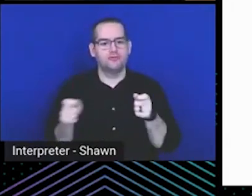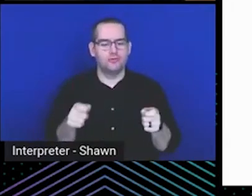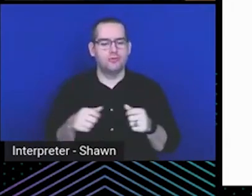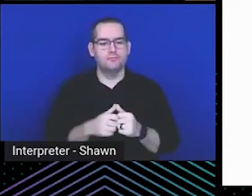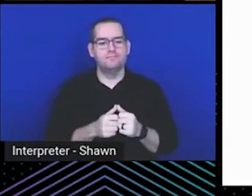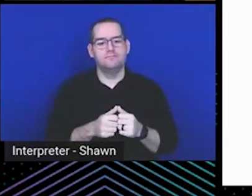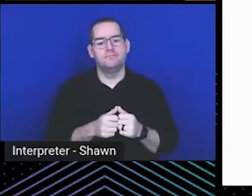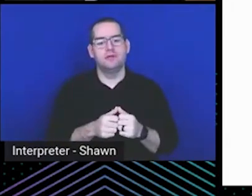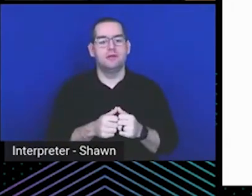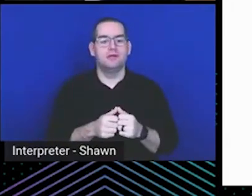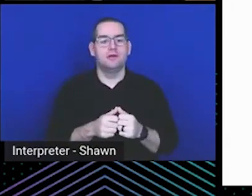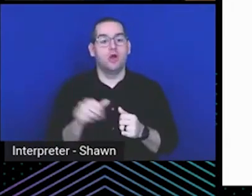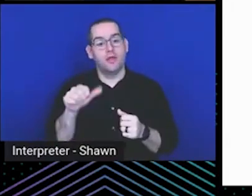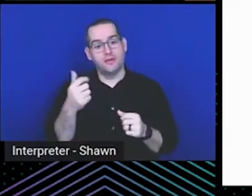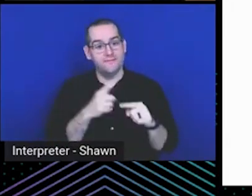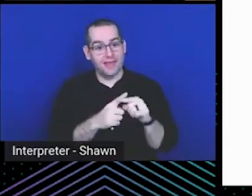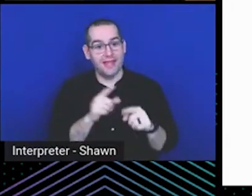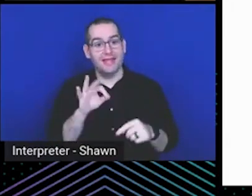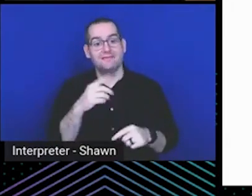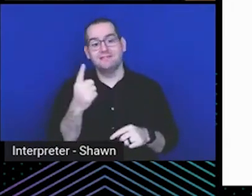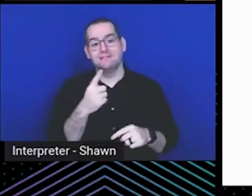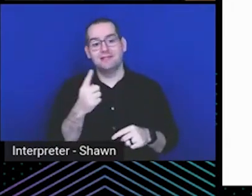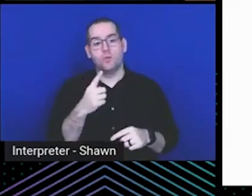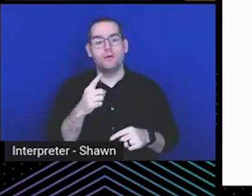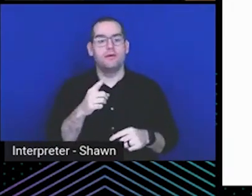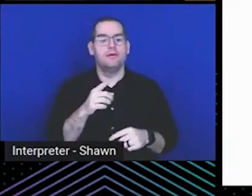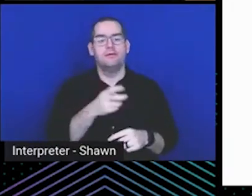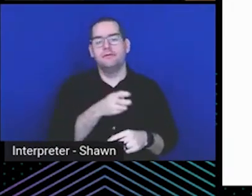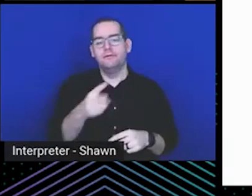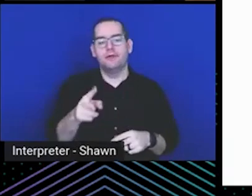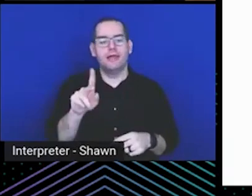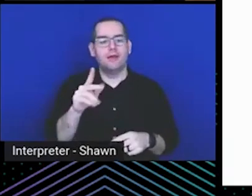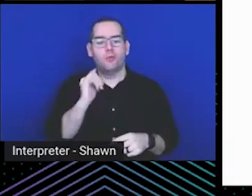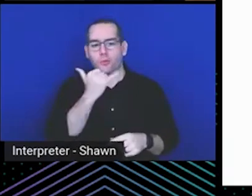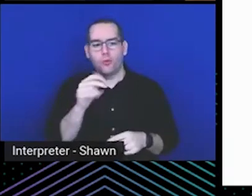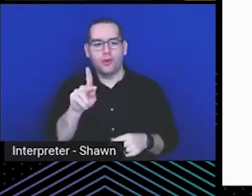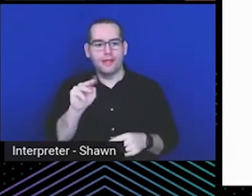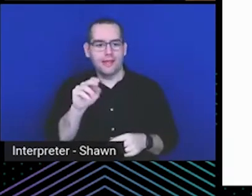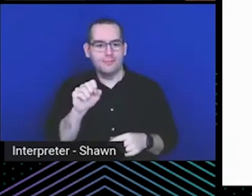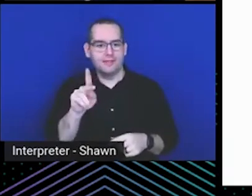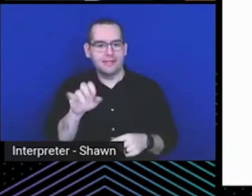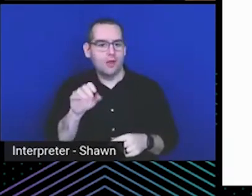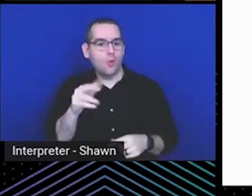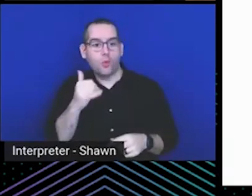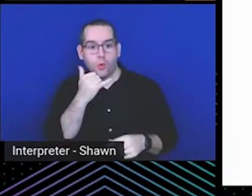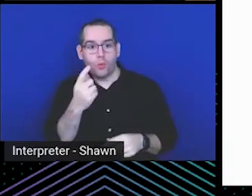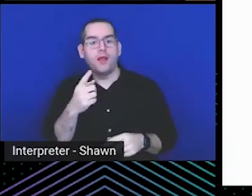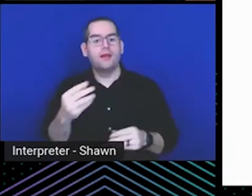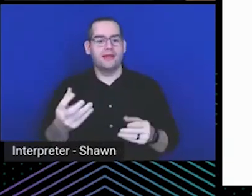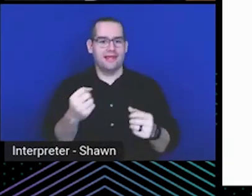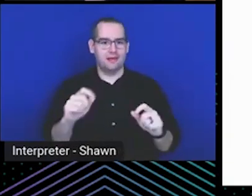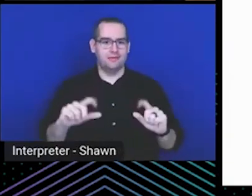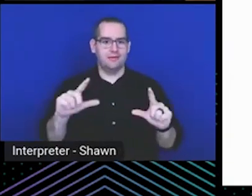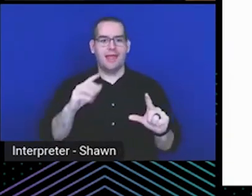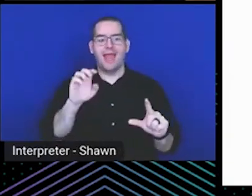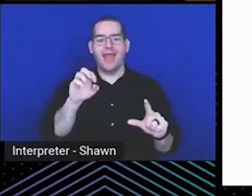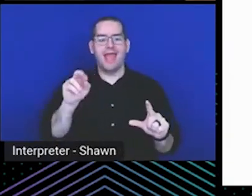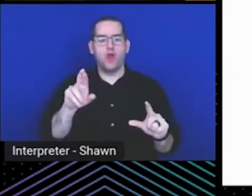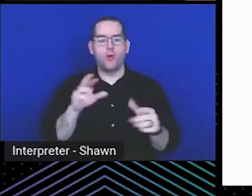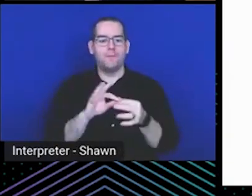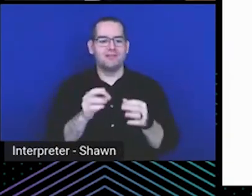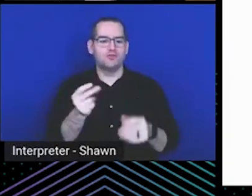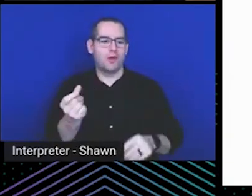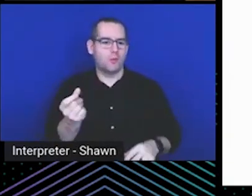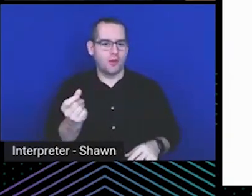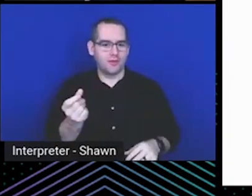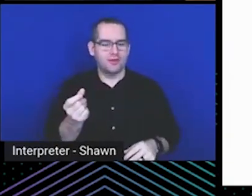advantage is here, if someone passes in an invalid KMS key or forgets to do so, they get an error message right off the bat. And this